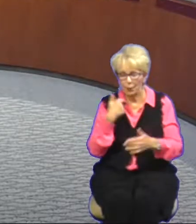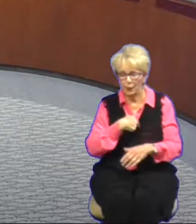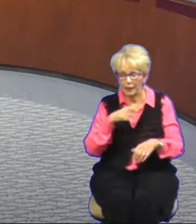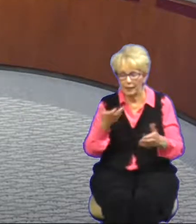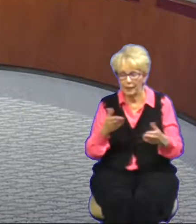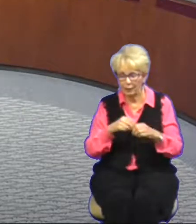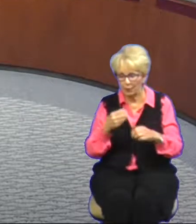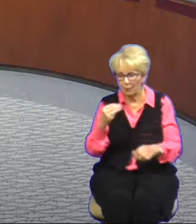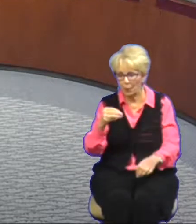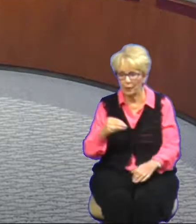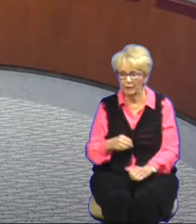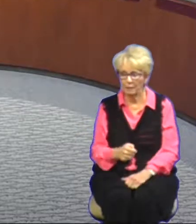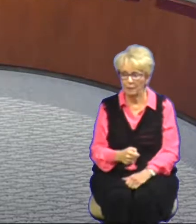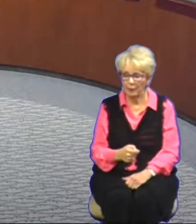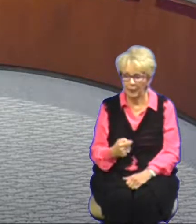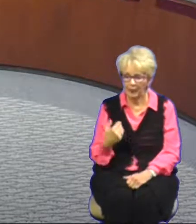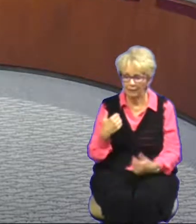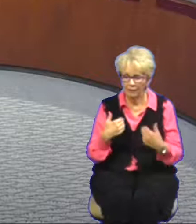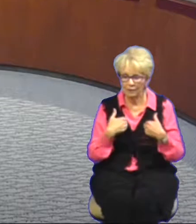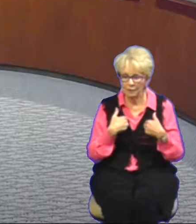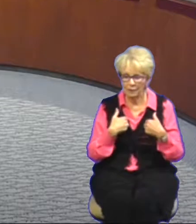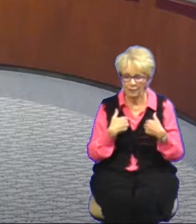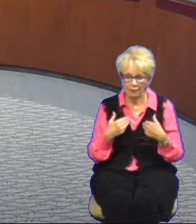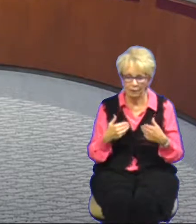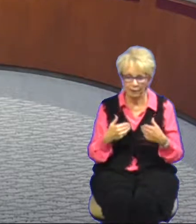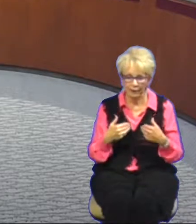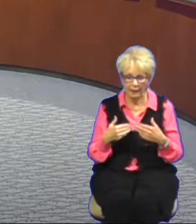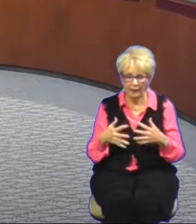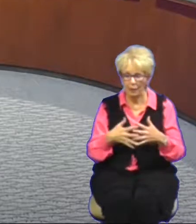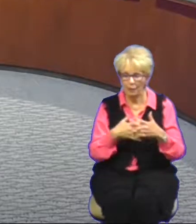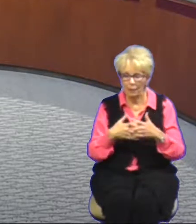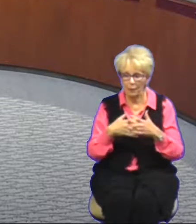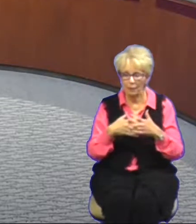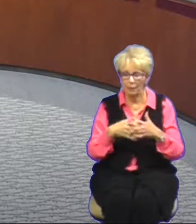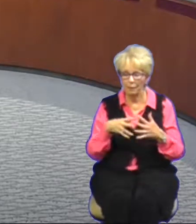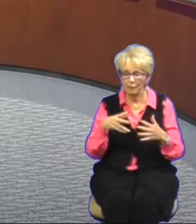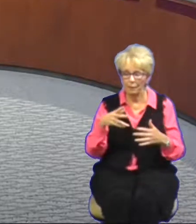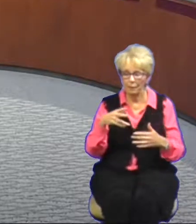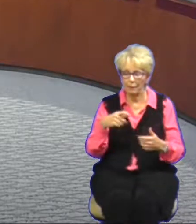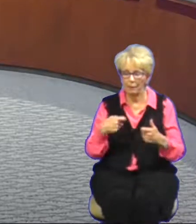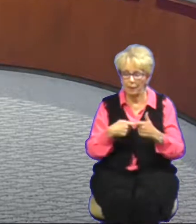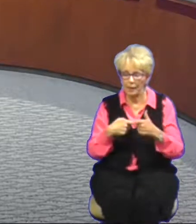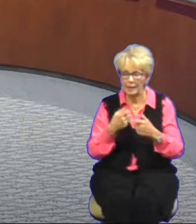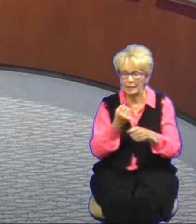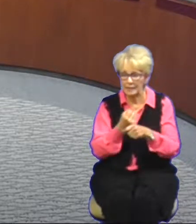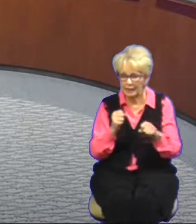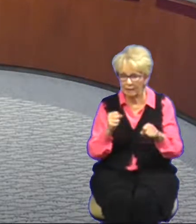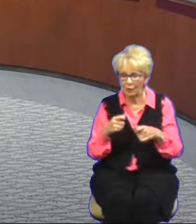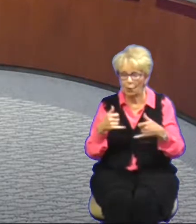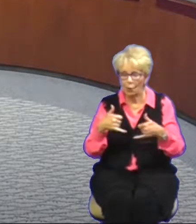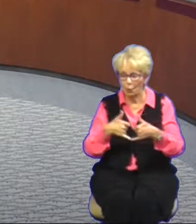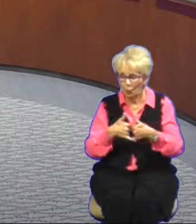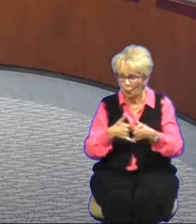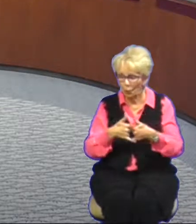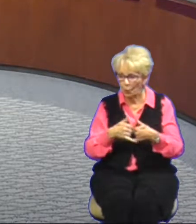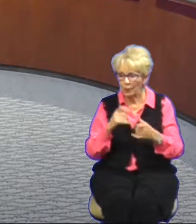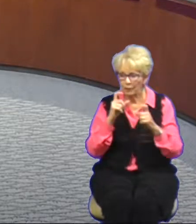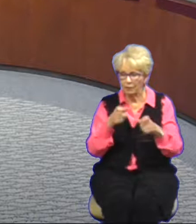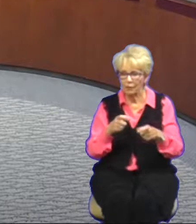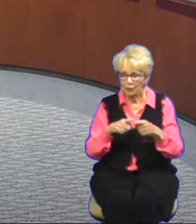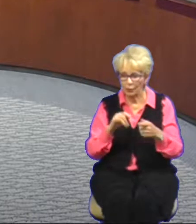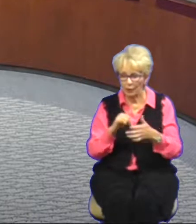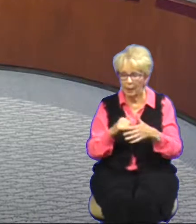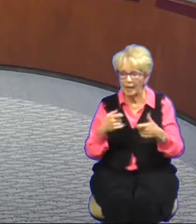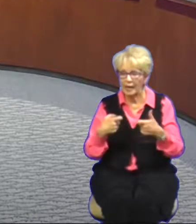much. We have an American Public Power Association Safety Award. That's going to go to the